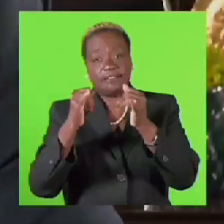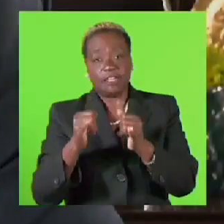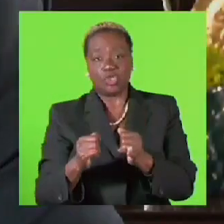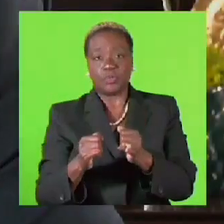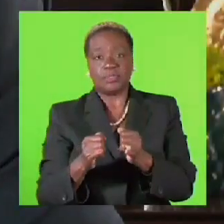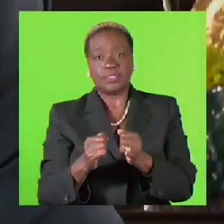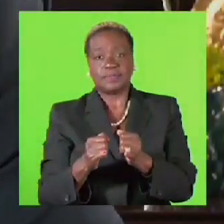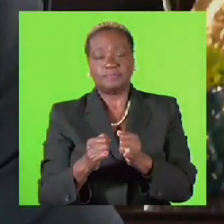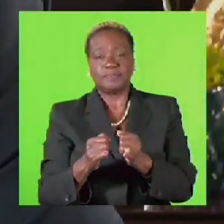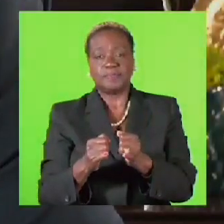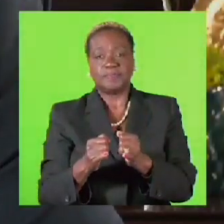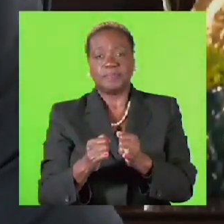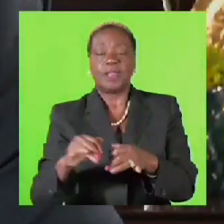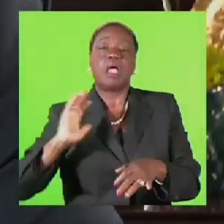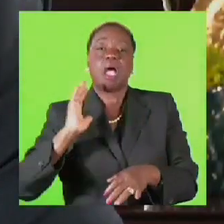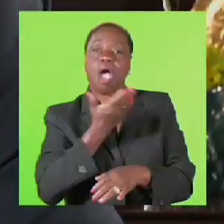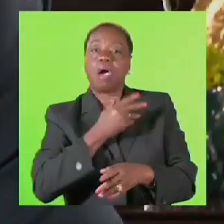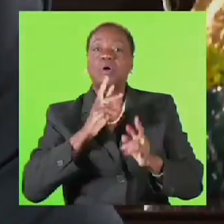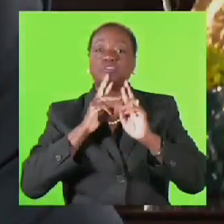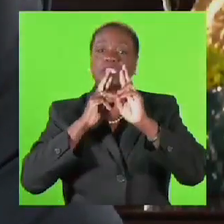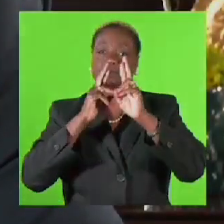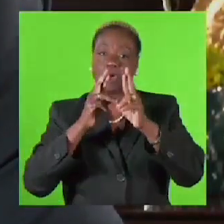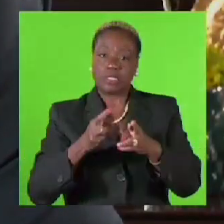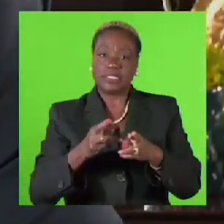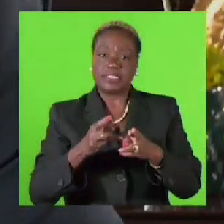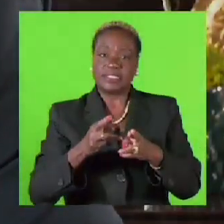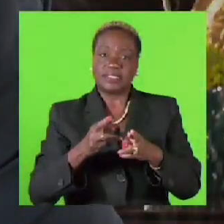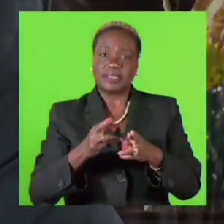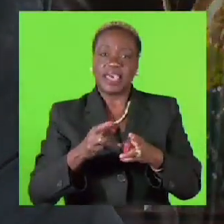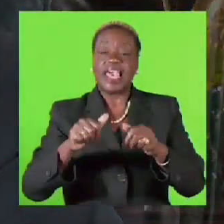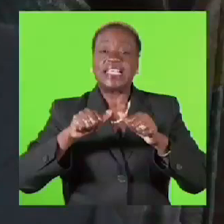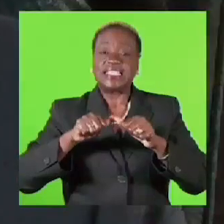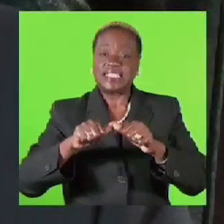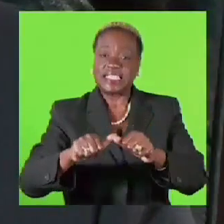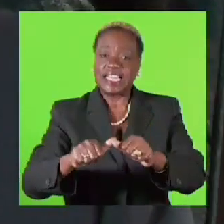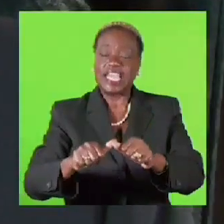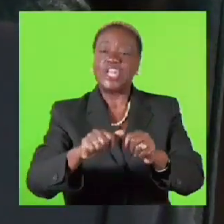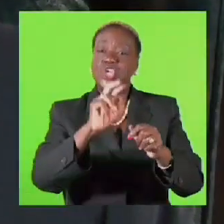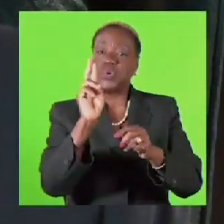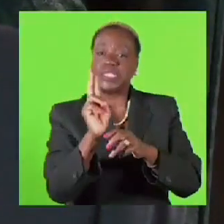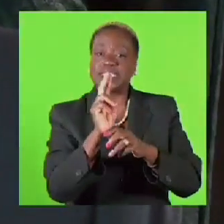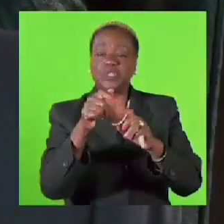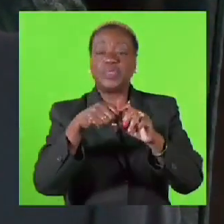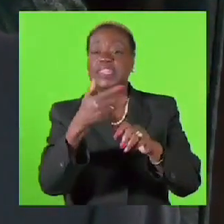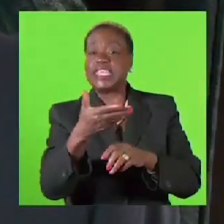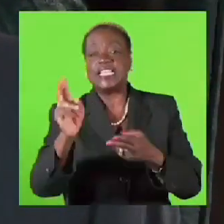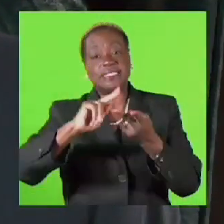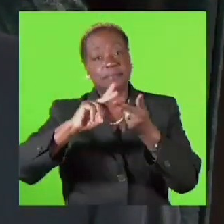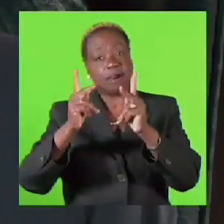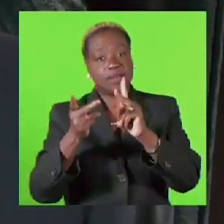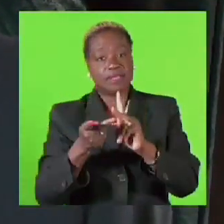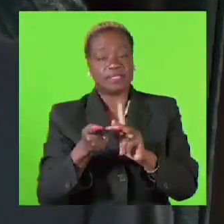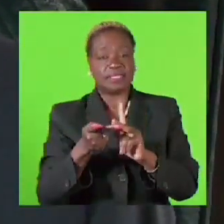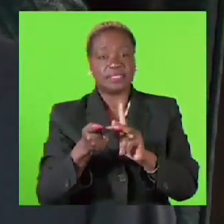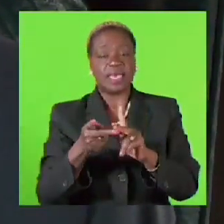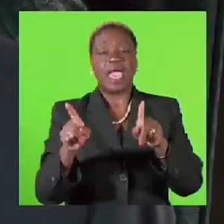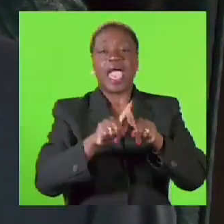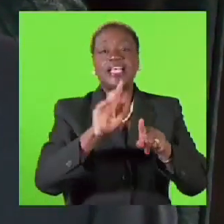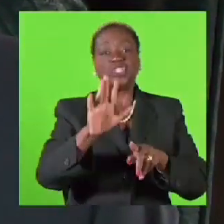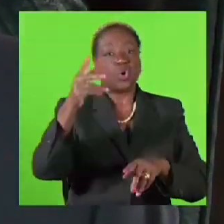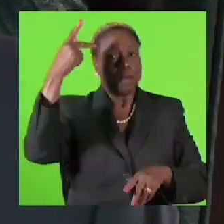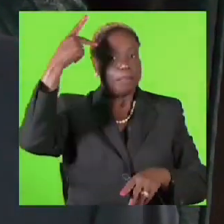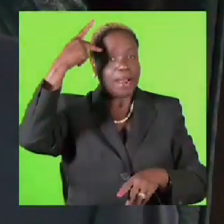response is still in unison with these partners. As your Prime Minister, I